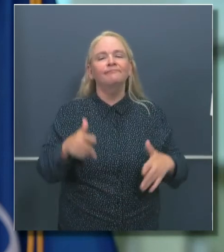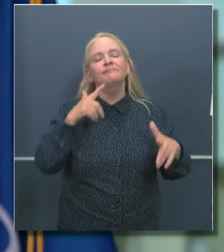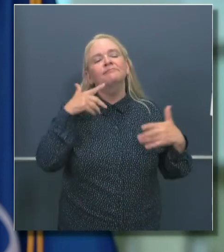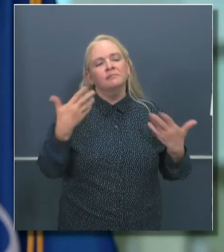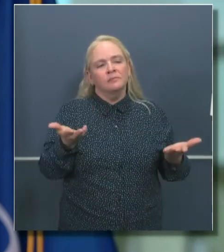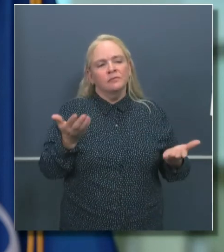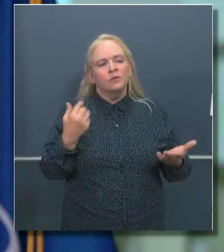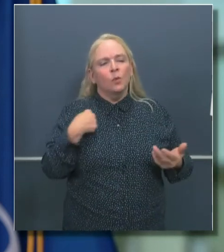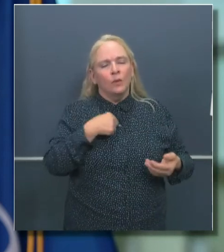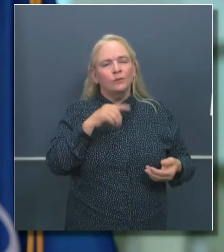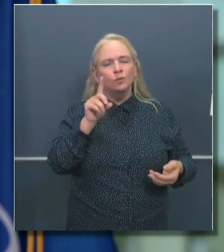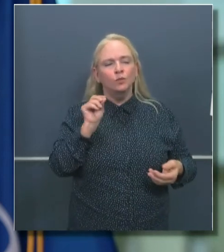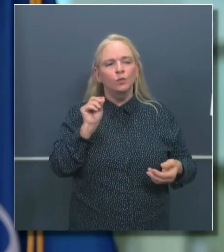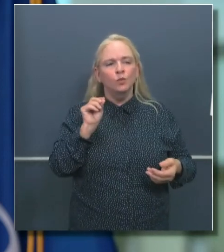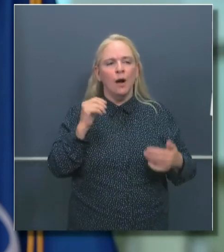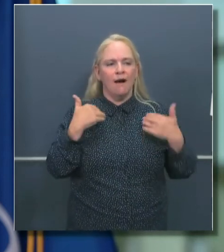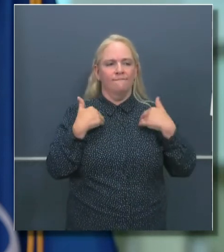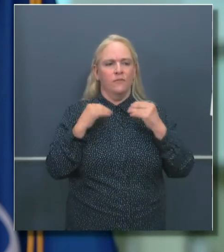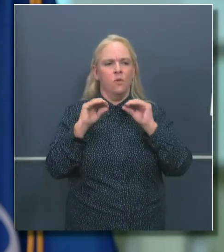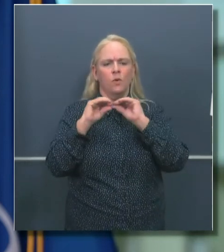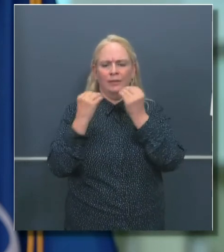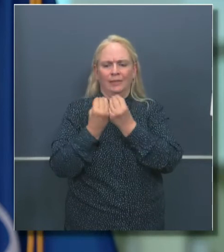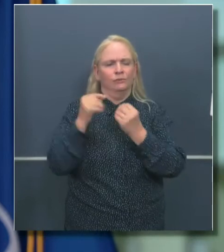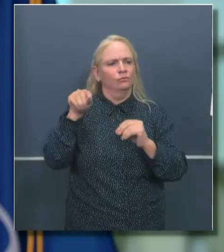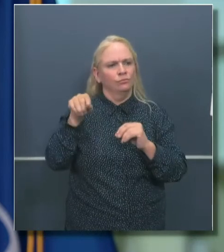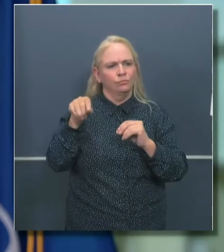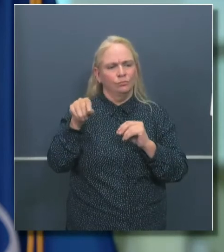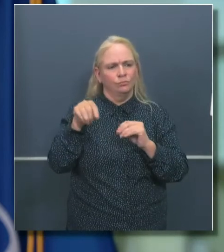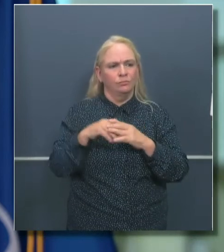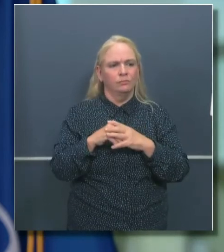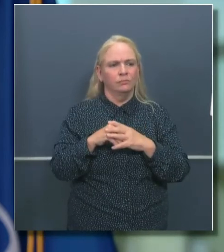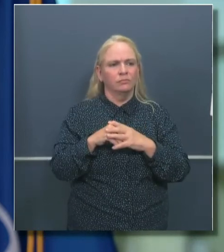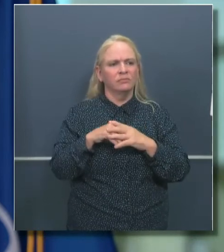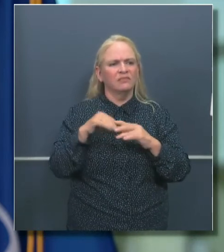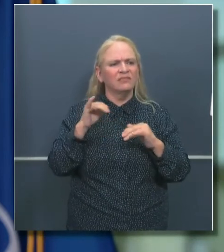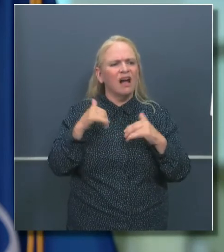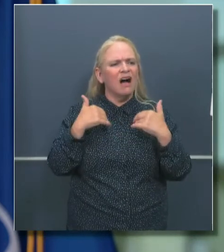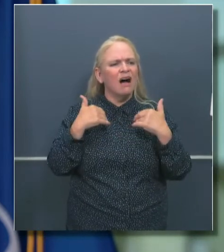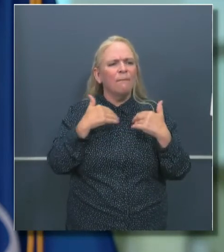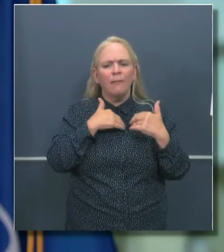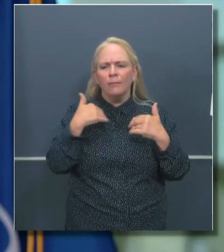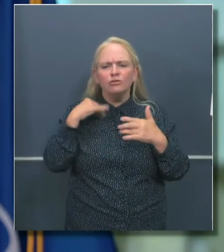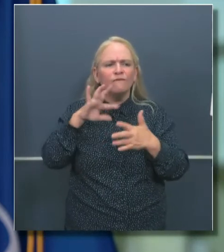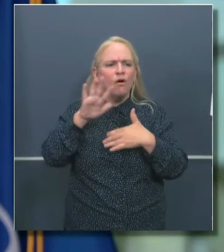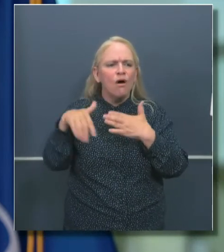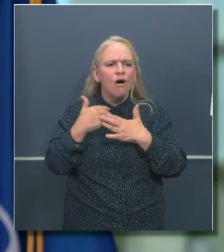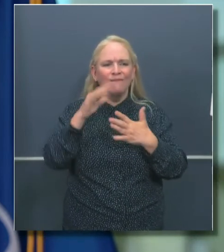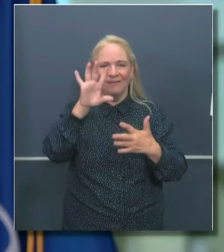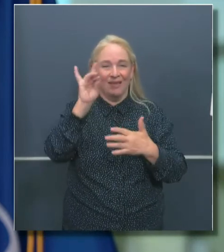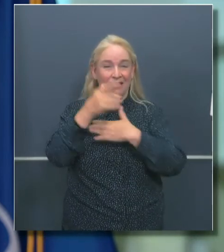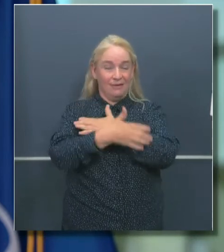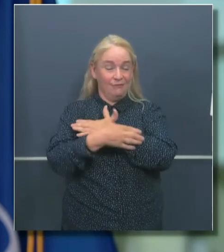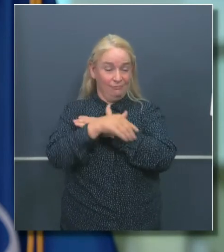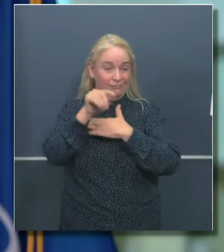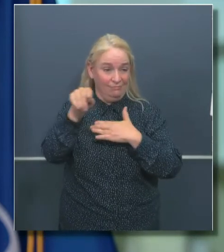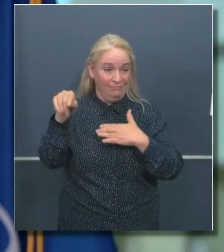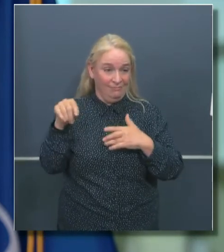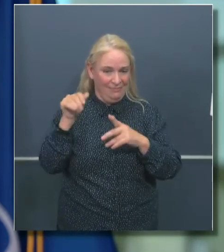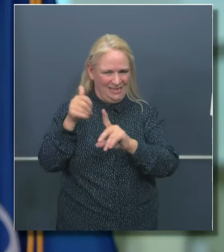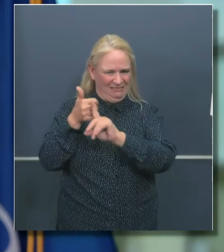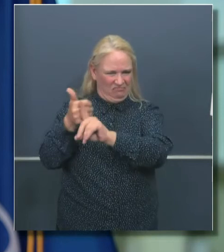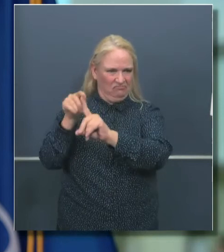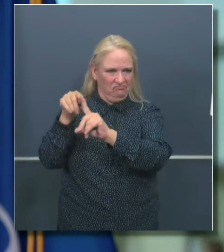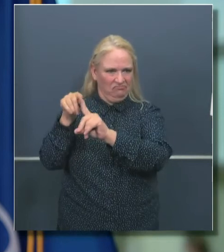basically the organization representing 58 counties in the state of California. They have an outstanding leader, Graham, who and